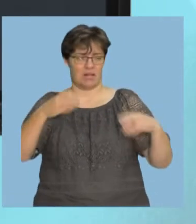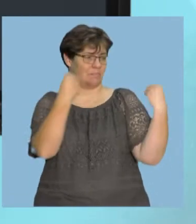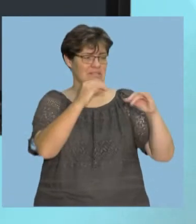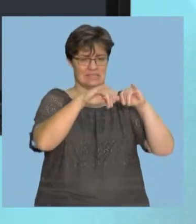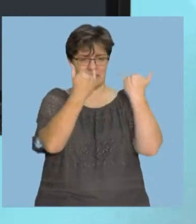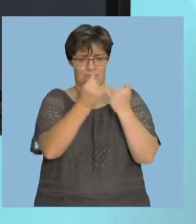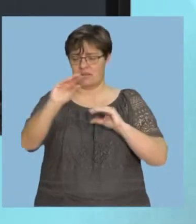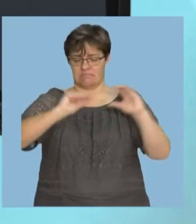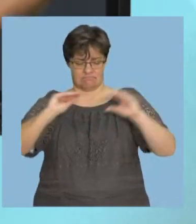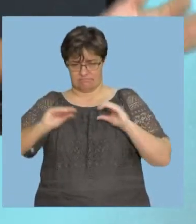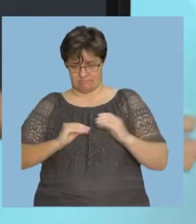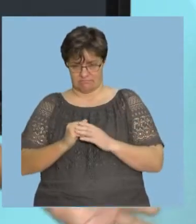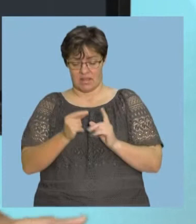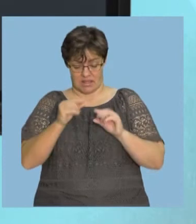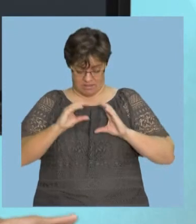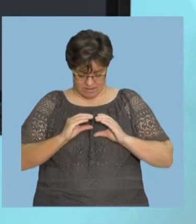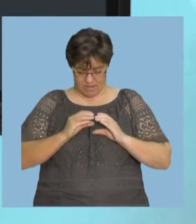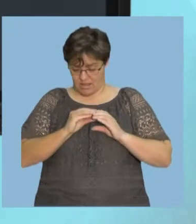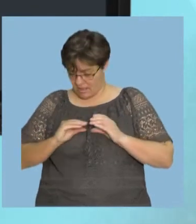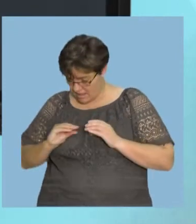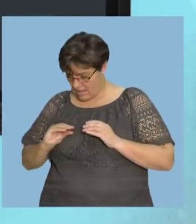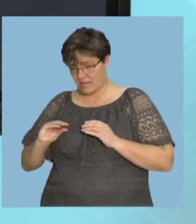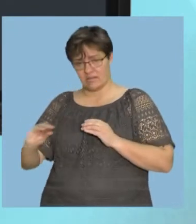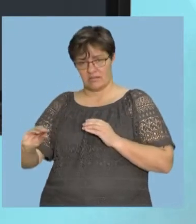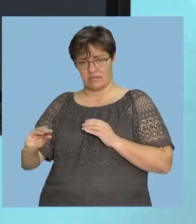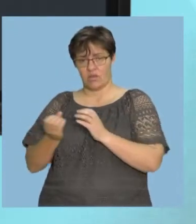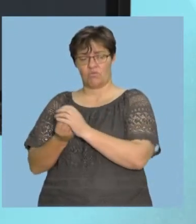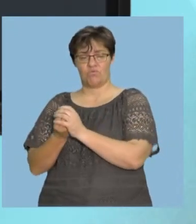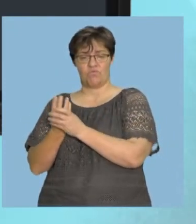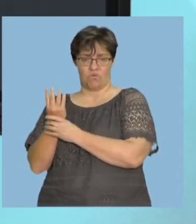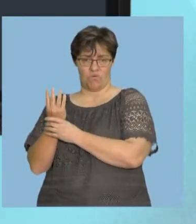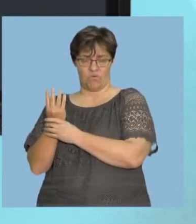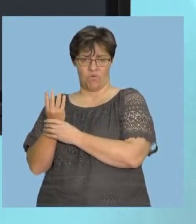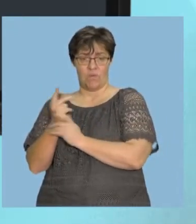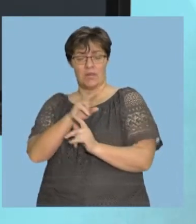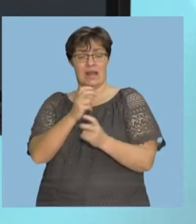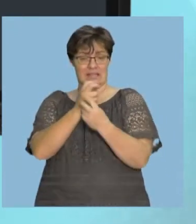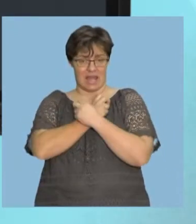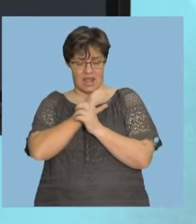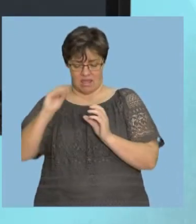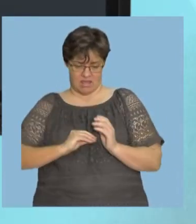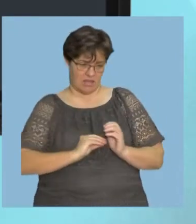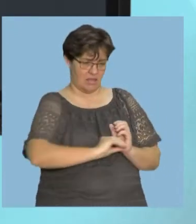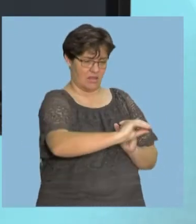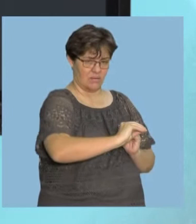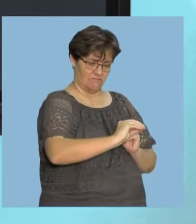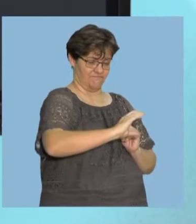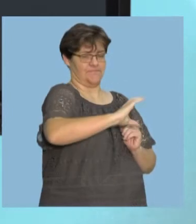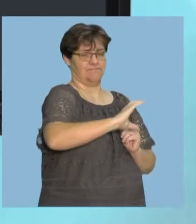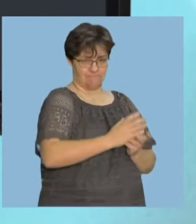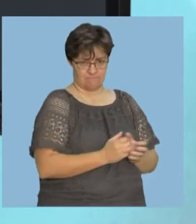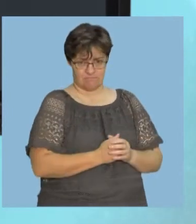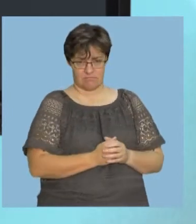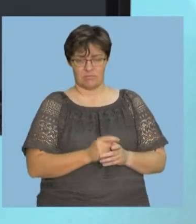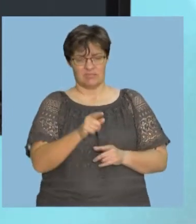corporations, and invest it and grow that money so that maybe when you retire, you have enough money. So that's what a hedge